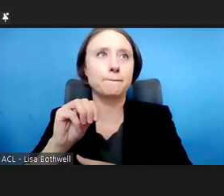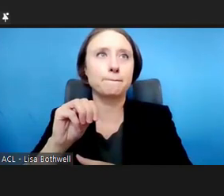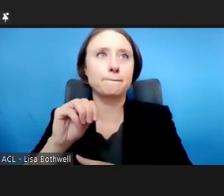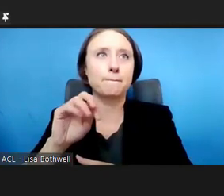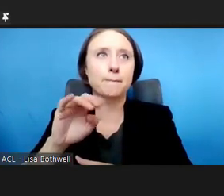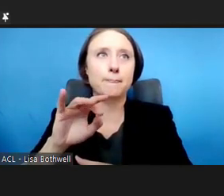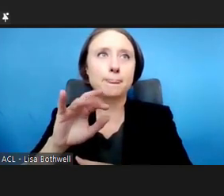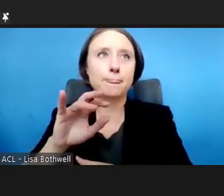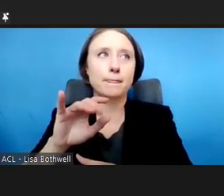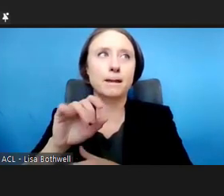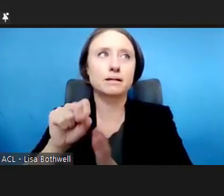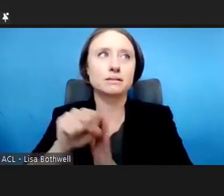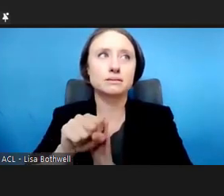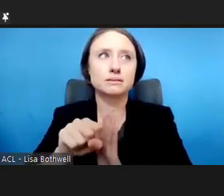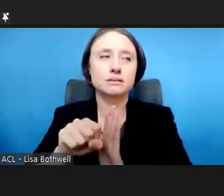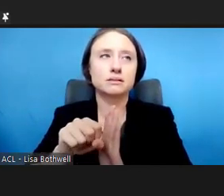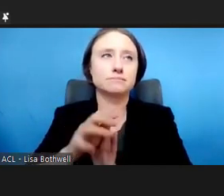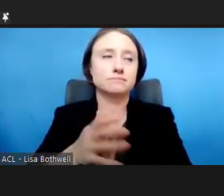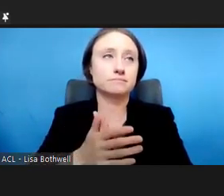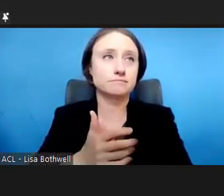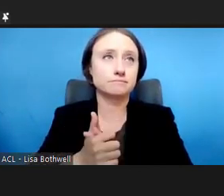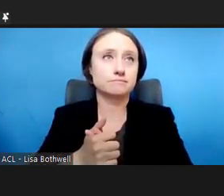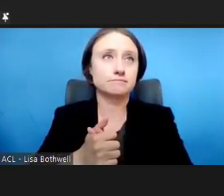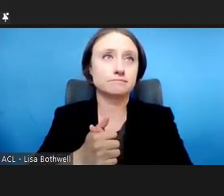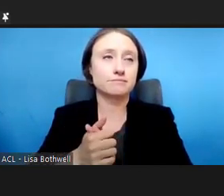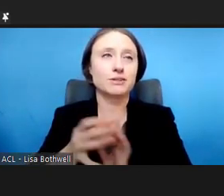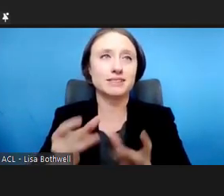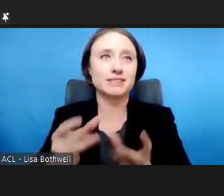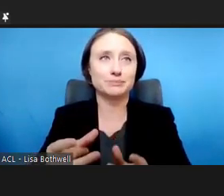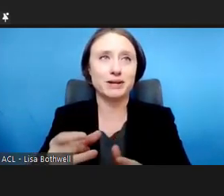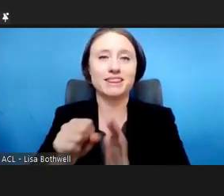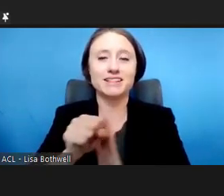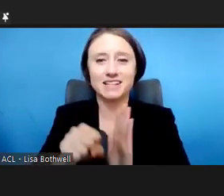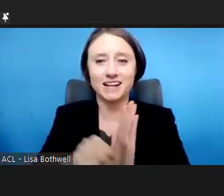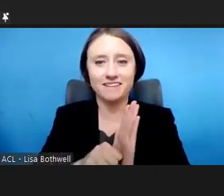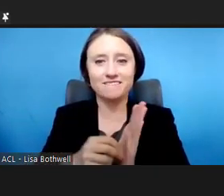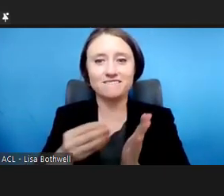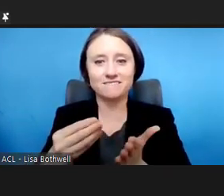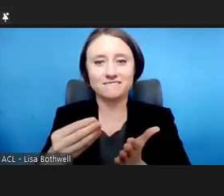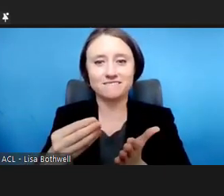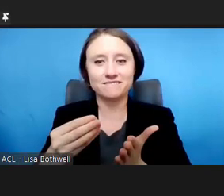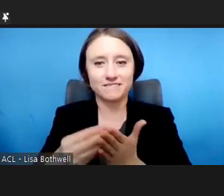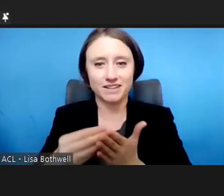March 21st, 2024 to expend the